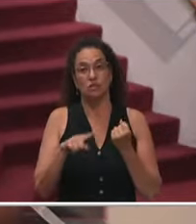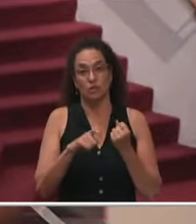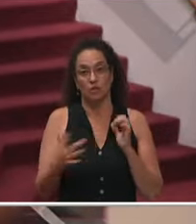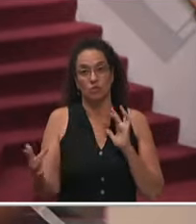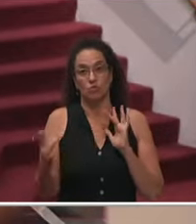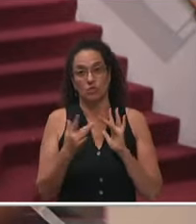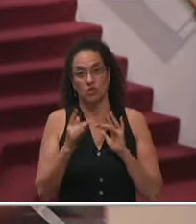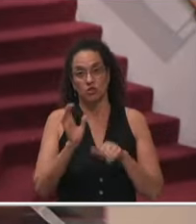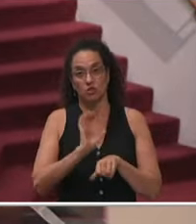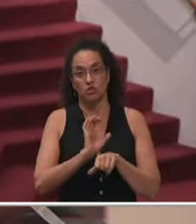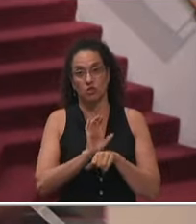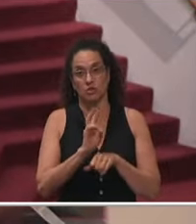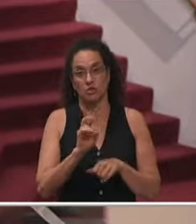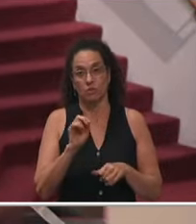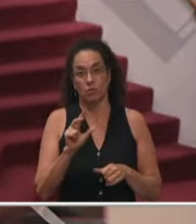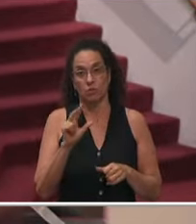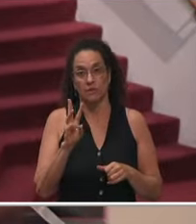on